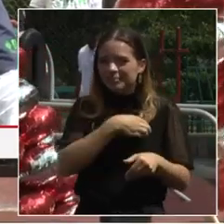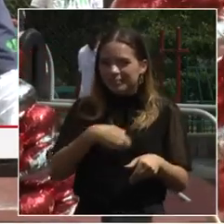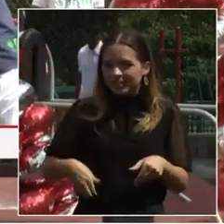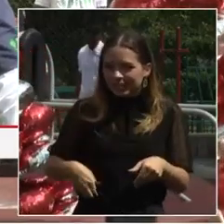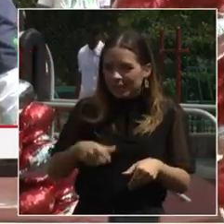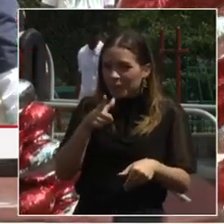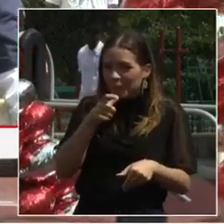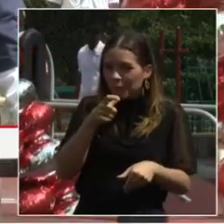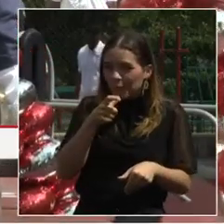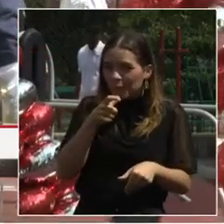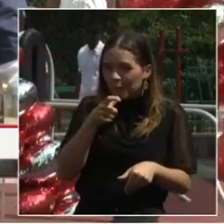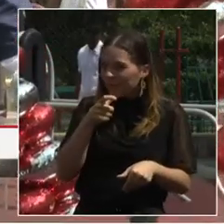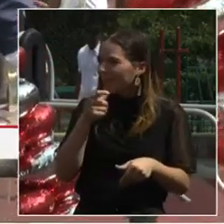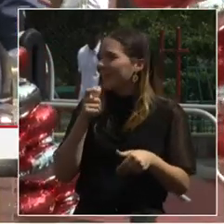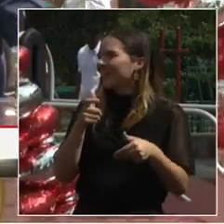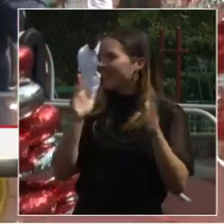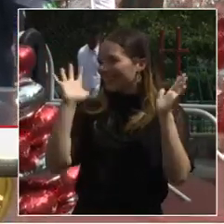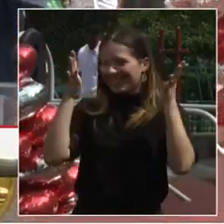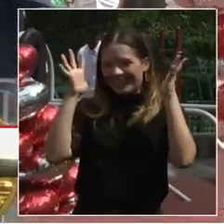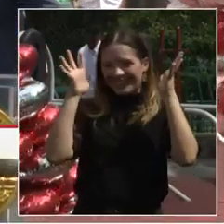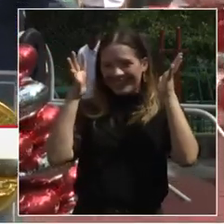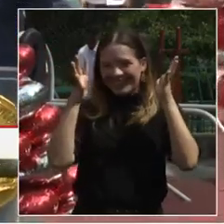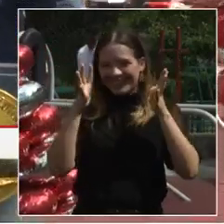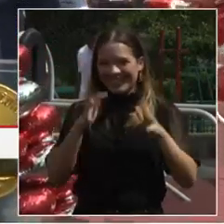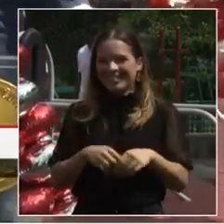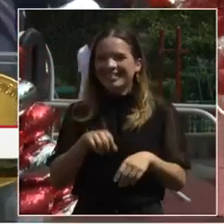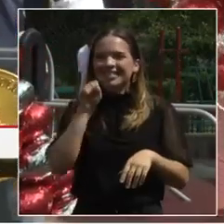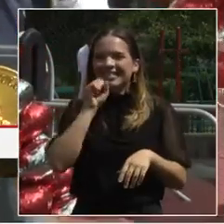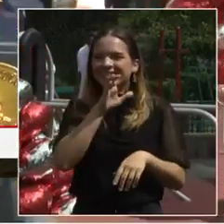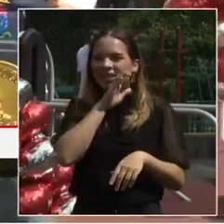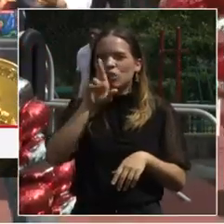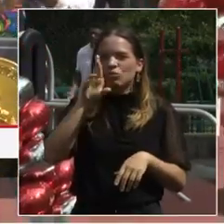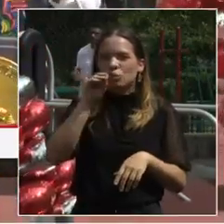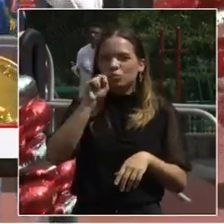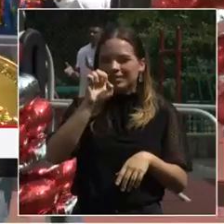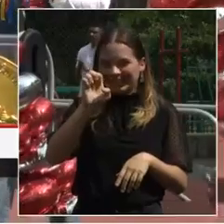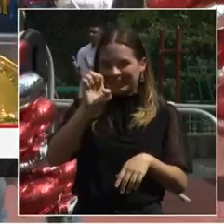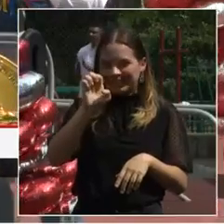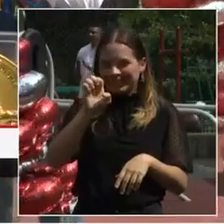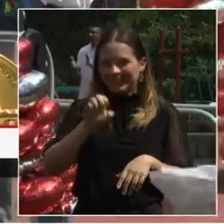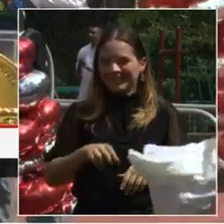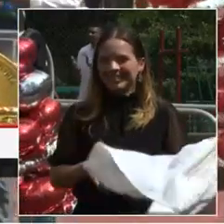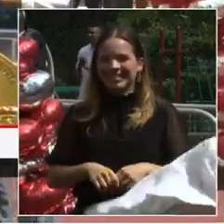round of applause to Community Senior Miss Rose Lassiter.